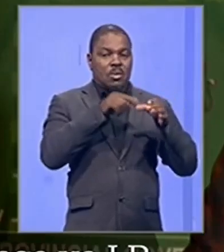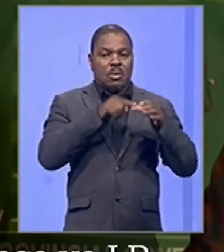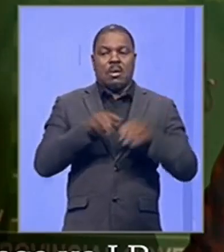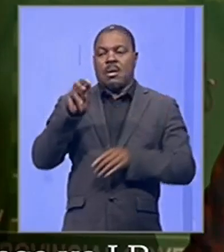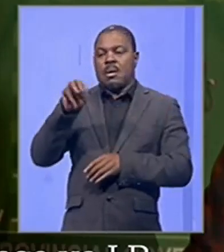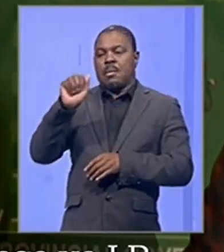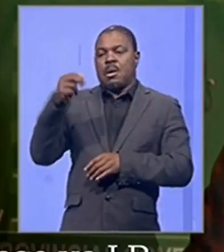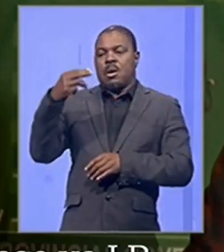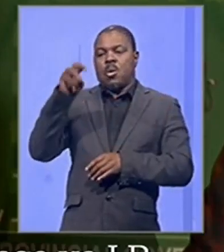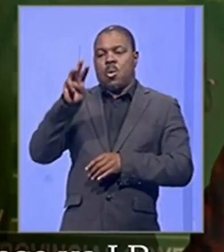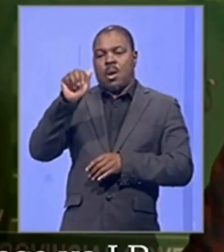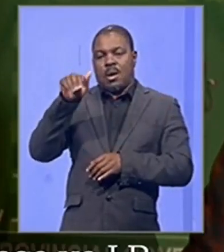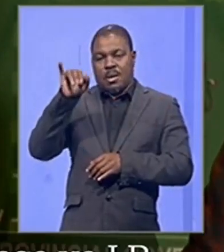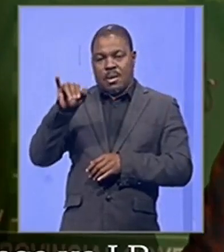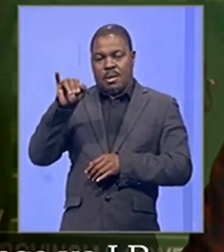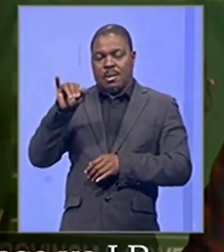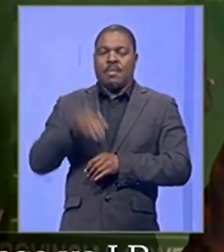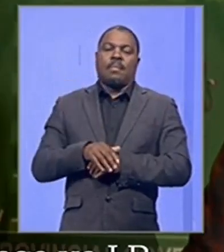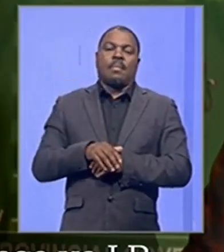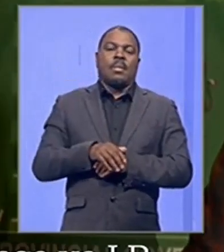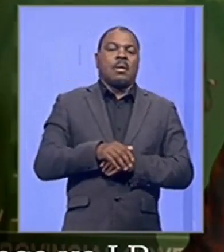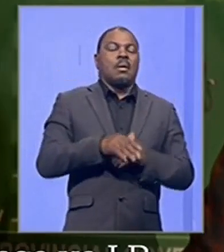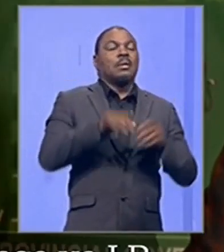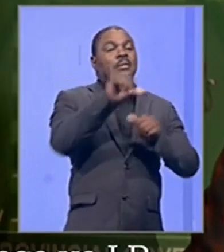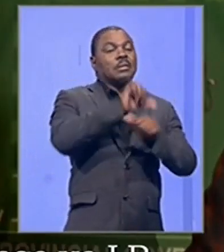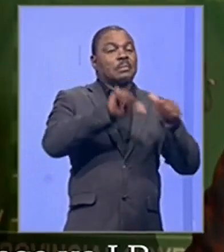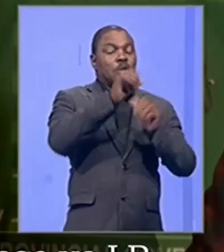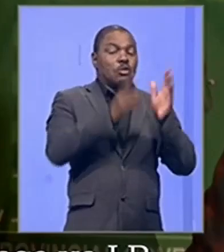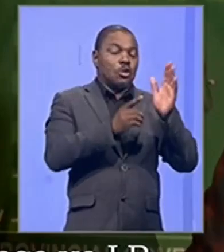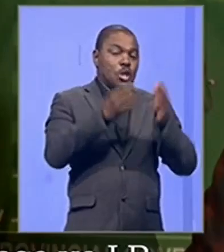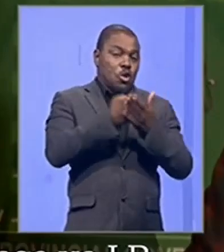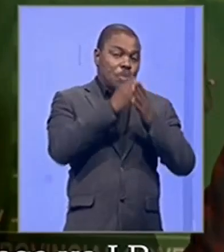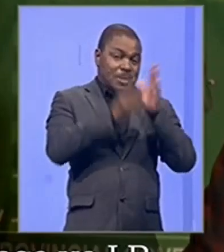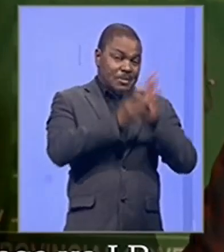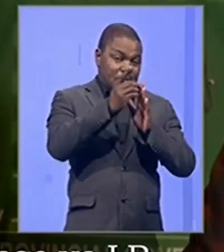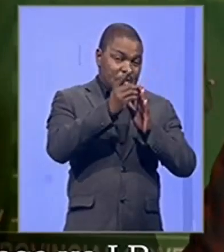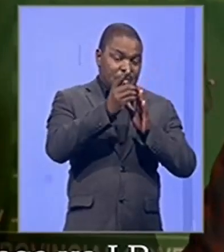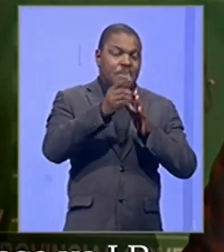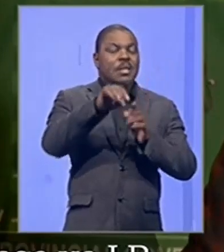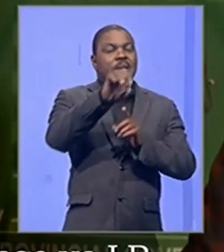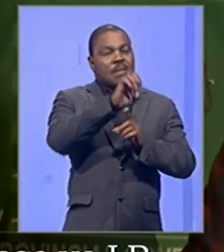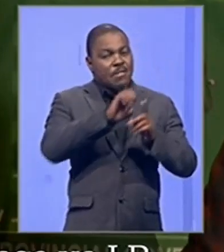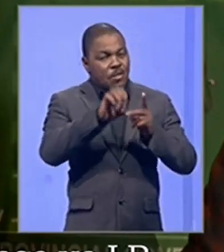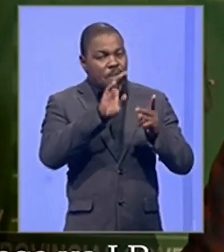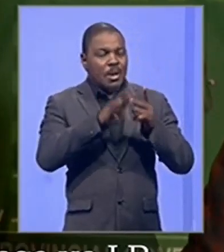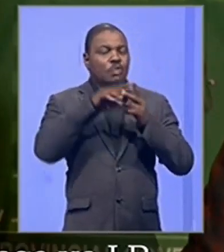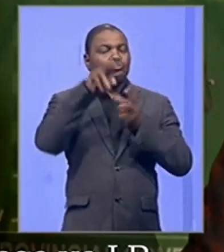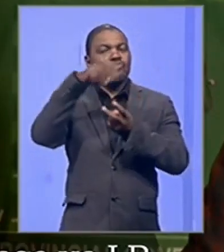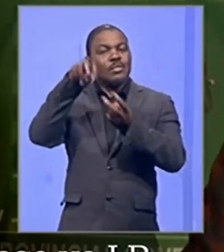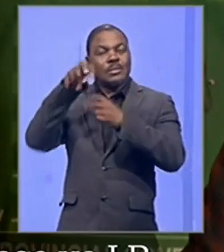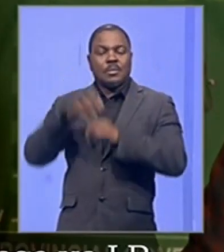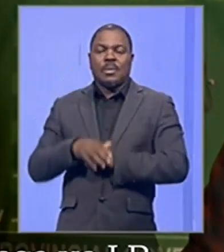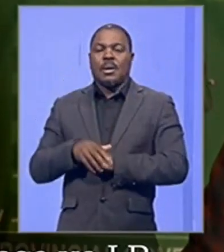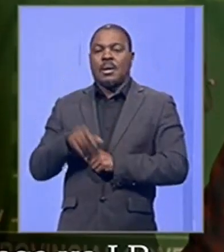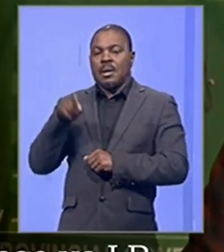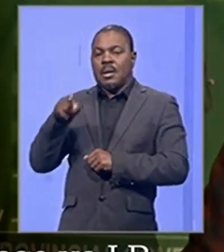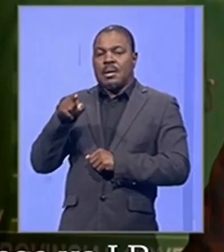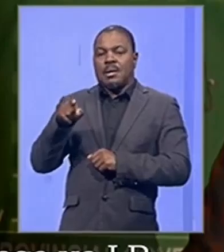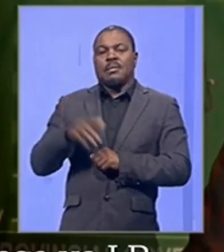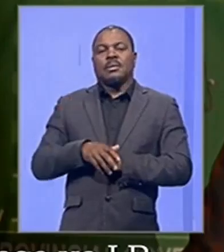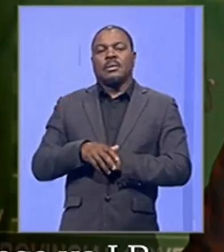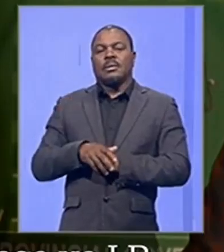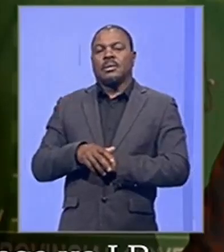Khabu Elias. Limpopo Department of Economic Development, Environment and Tourism,